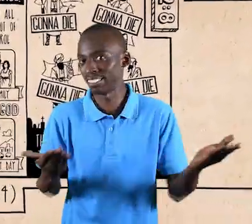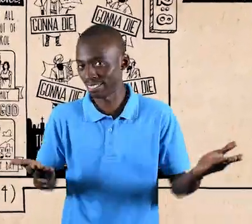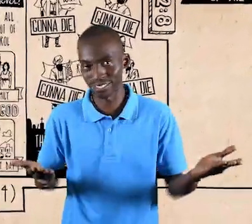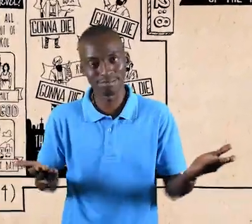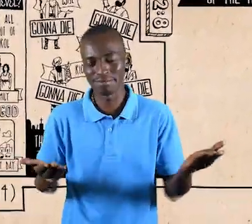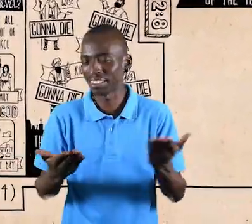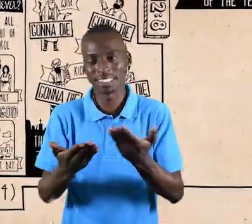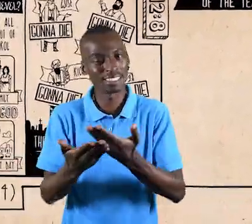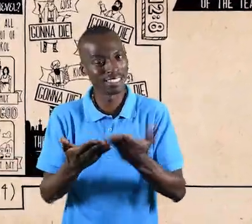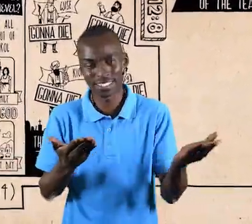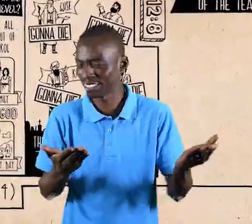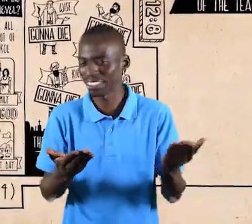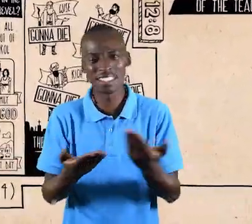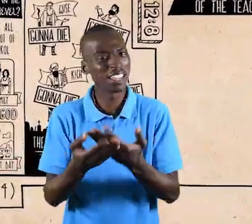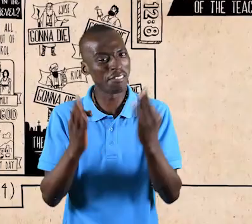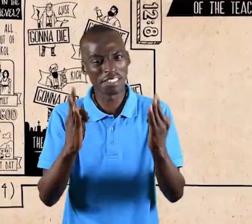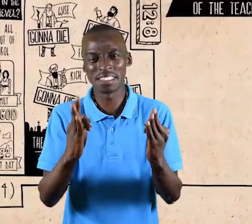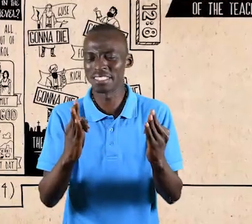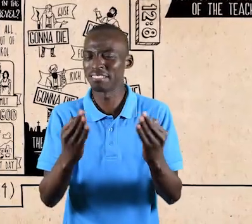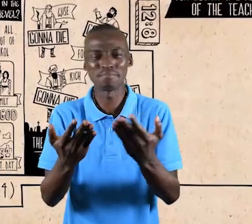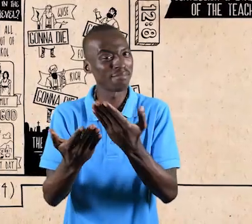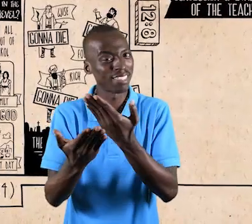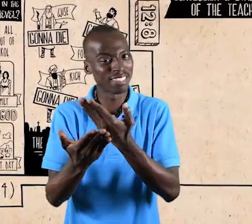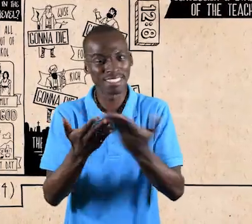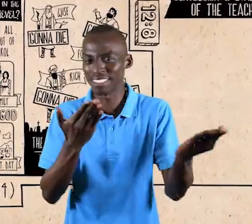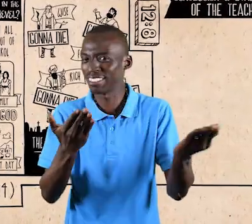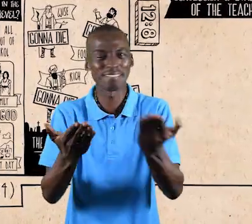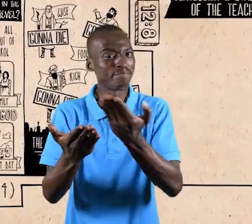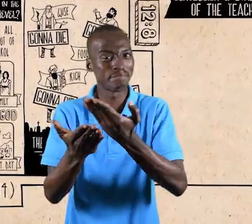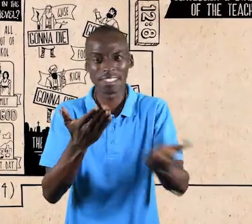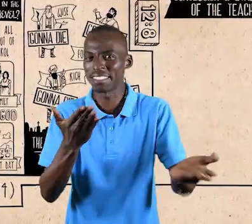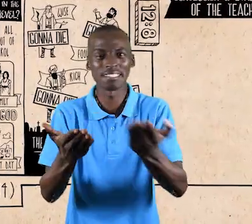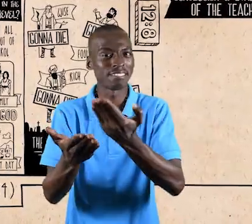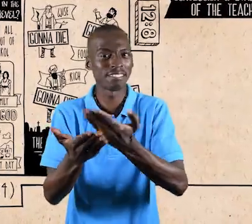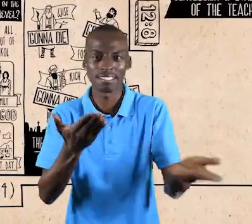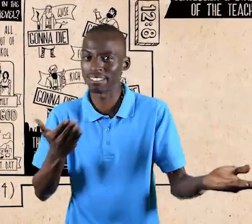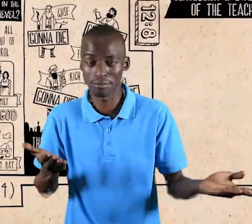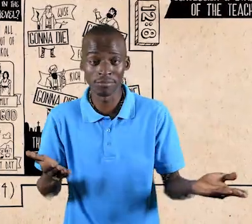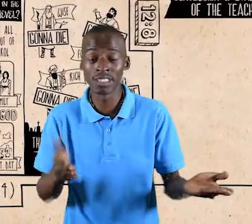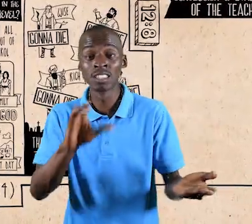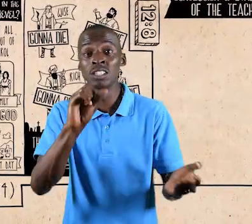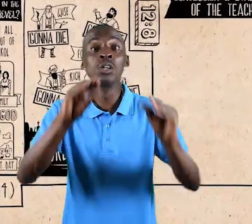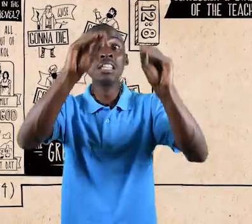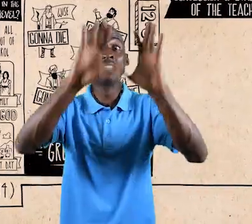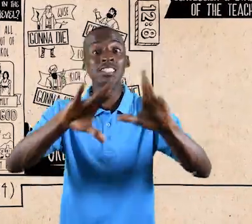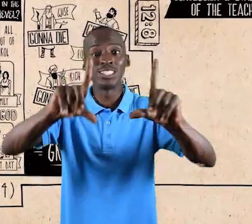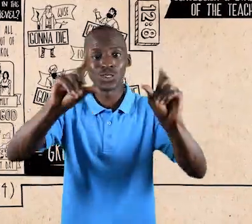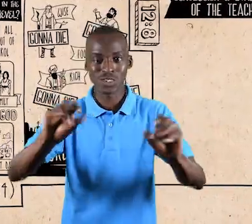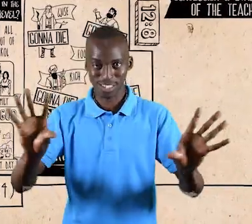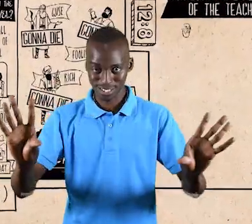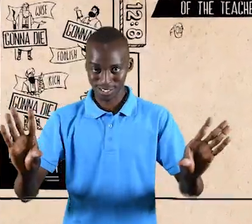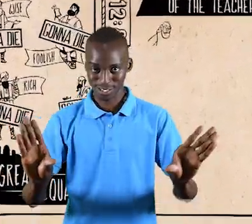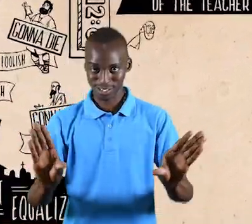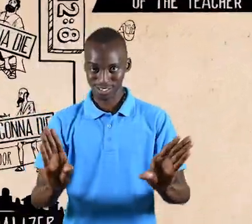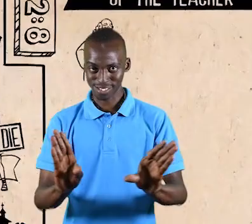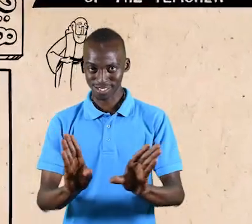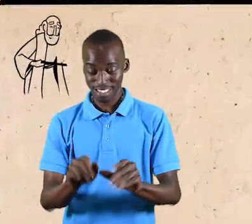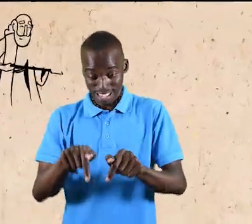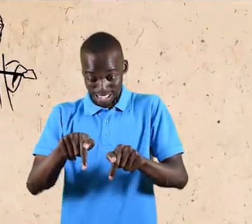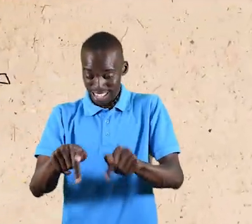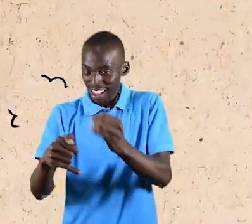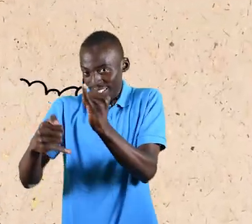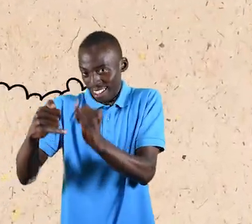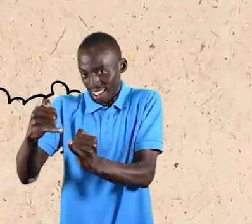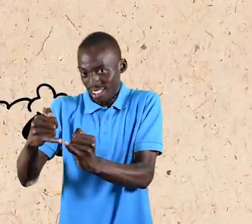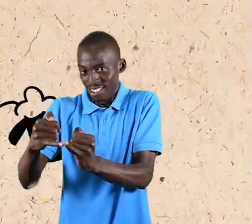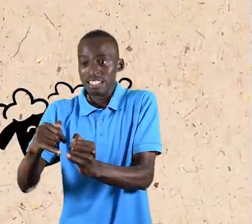Hevel. Everything under the sun is utterly hevel. And so the teacher's words come to a close. Right here at the end, the